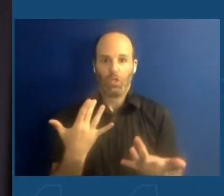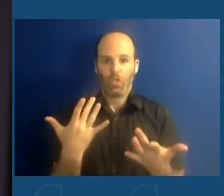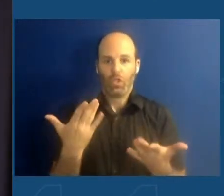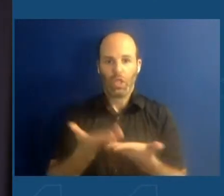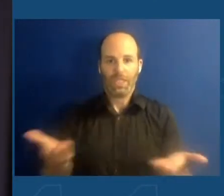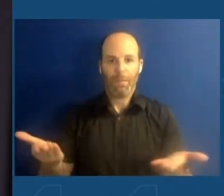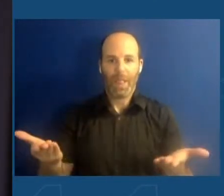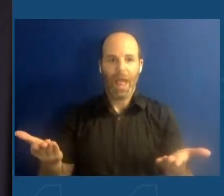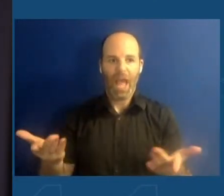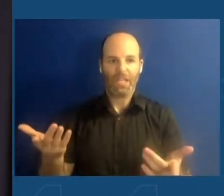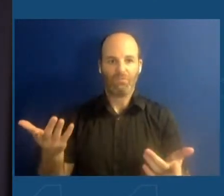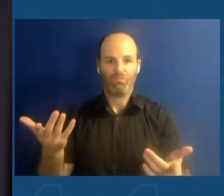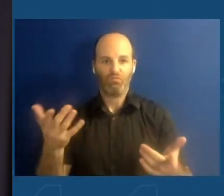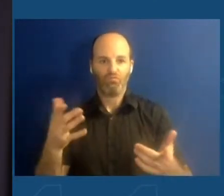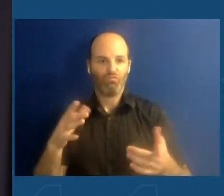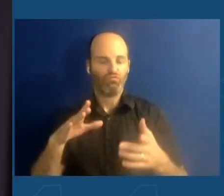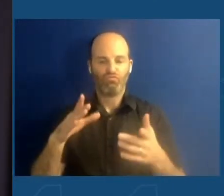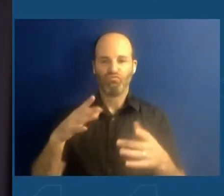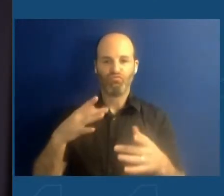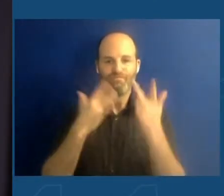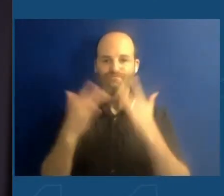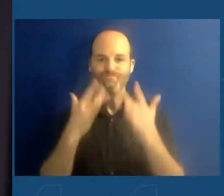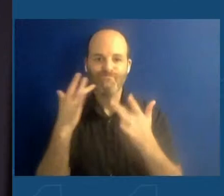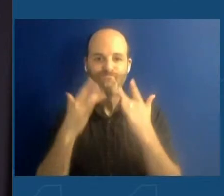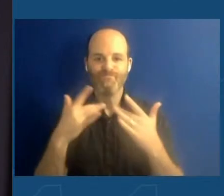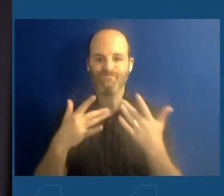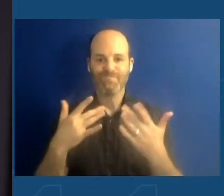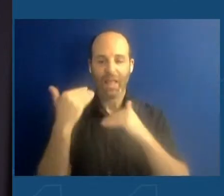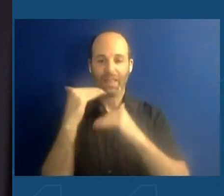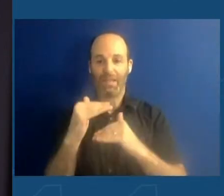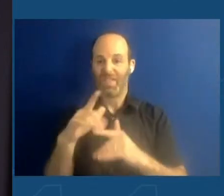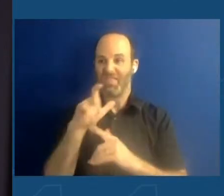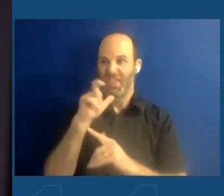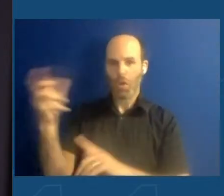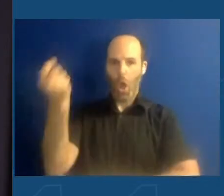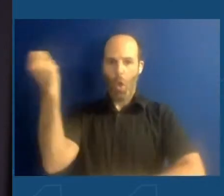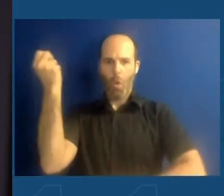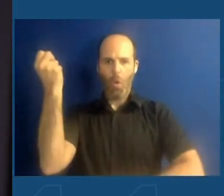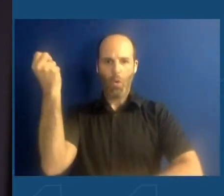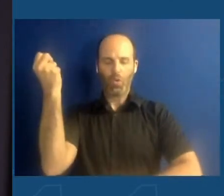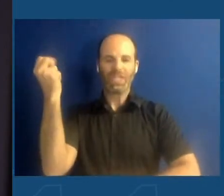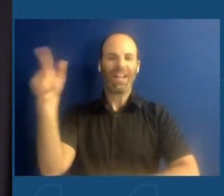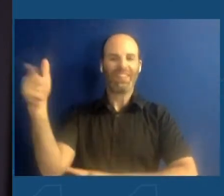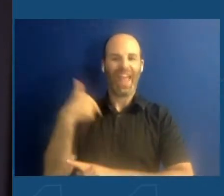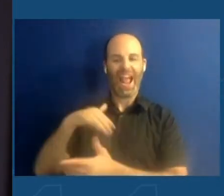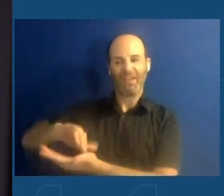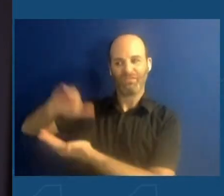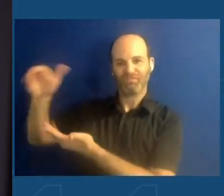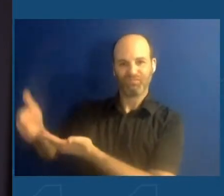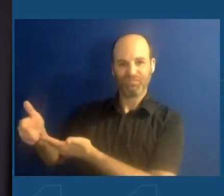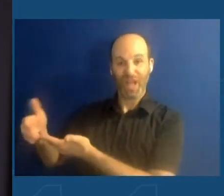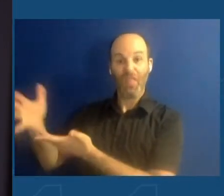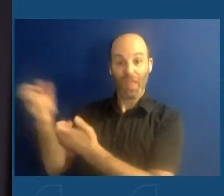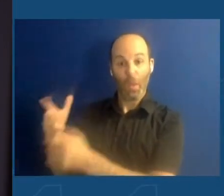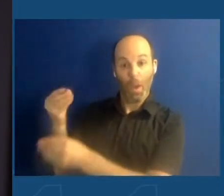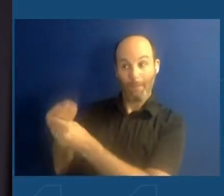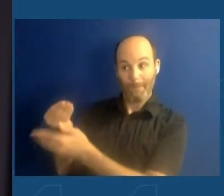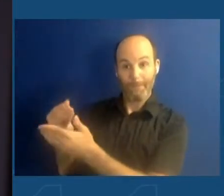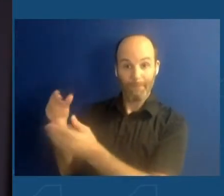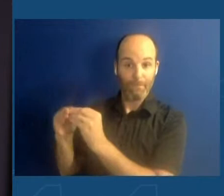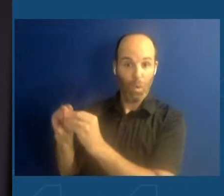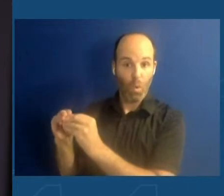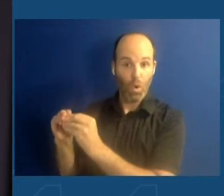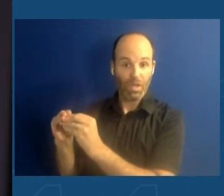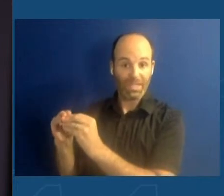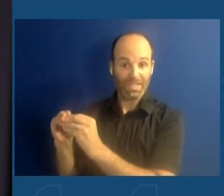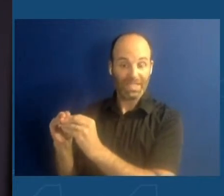well. They're not unnecessarily withholding this. They have an allocation. They'd like it to be more. Again, it was a sole